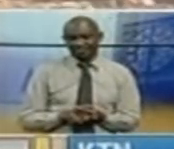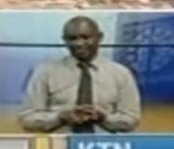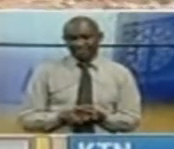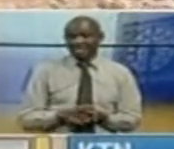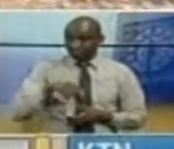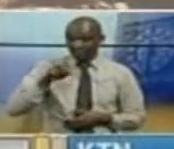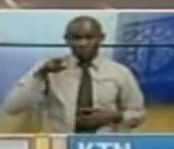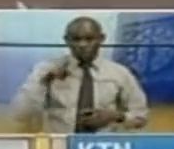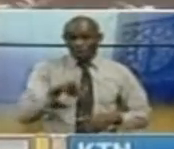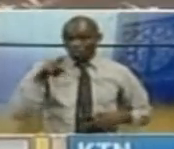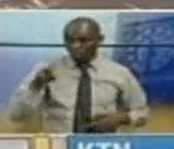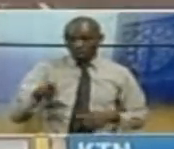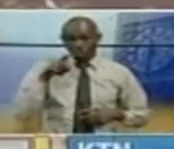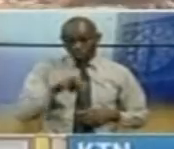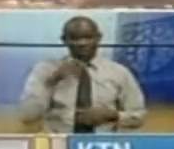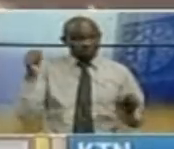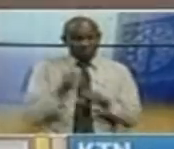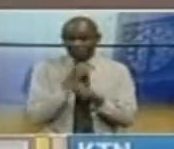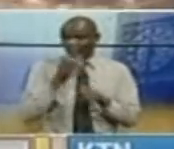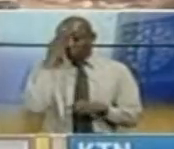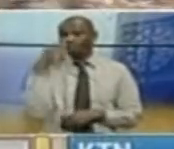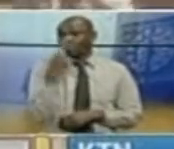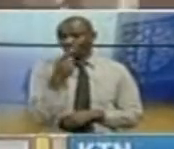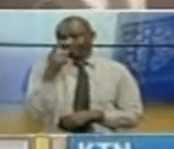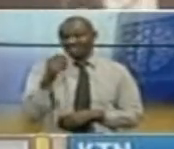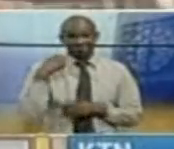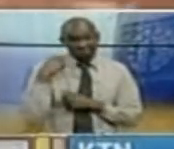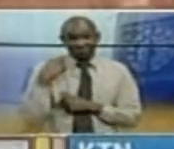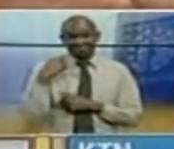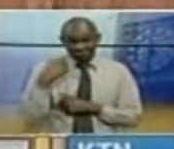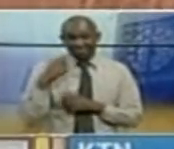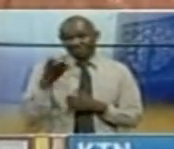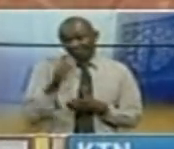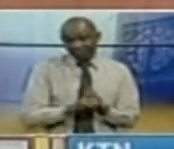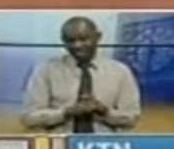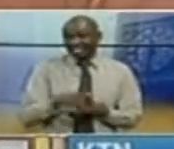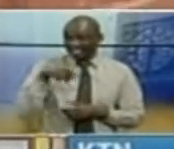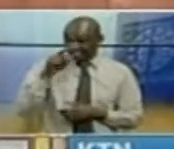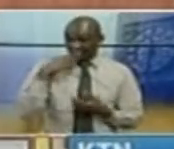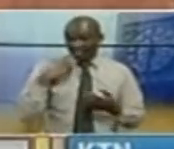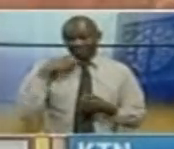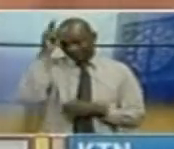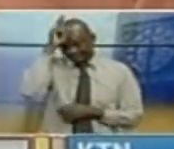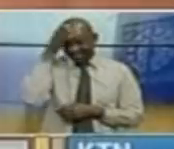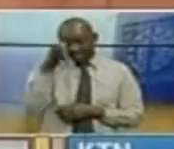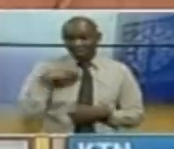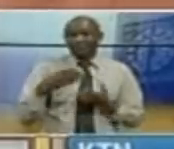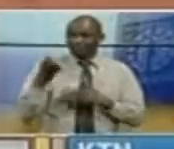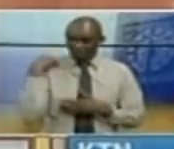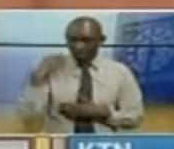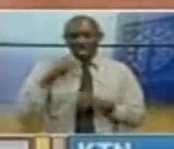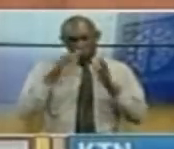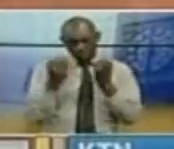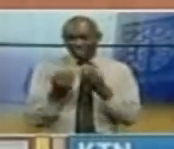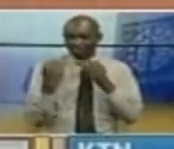He walks almost unrecognizable. Deep in the heart of Elgeyo Marakwet, Kobil village, we meet former world